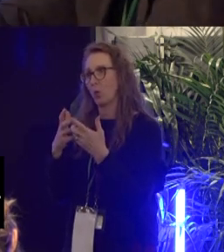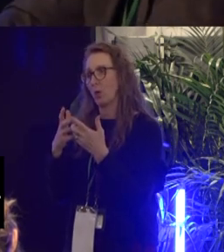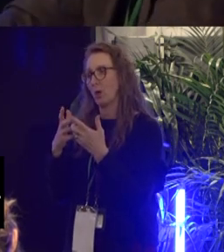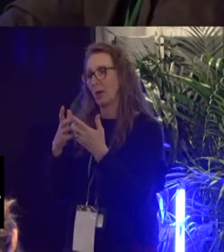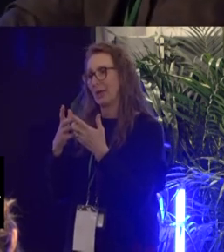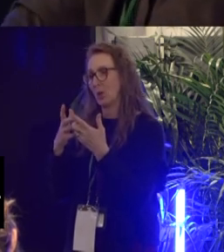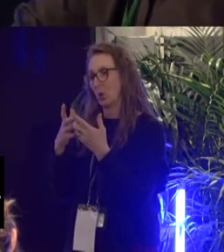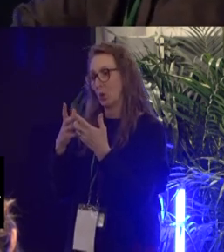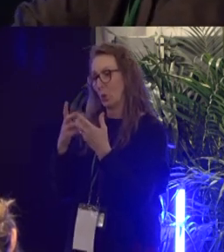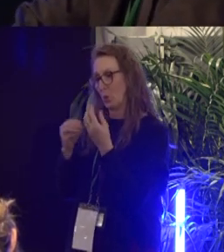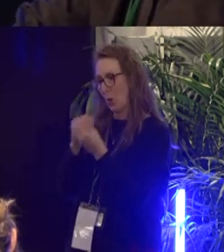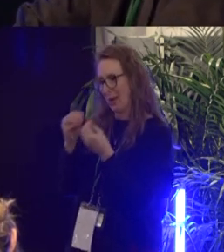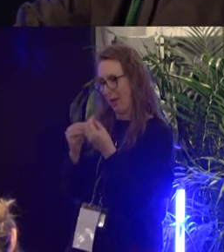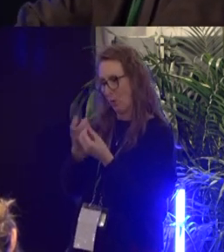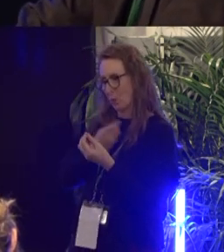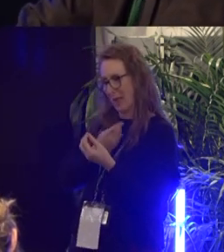that for yourself?